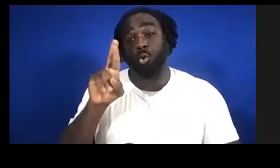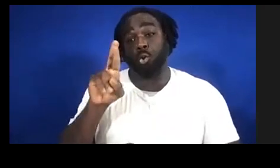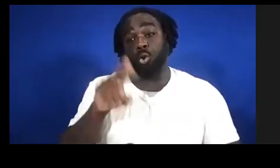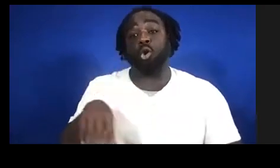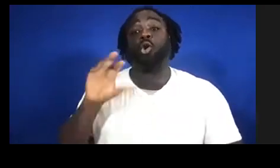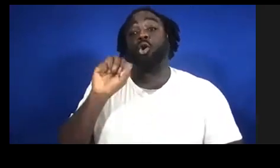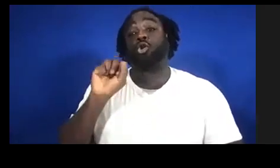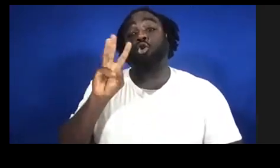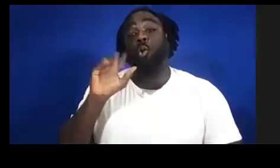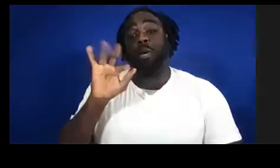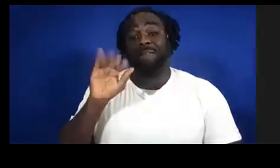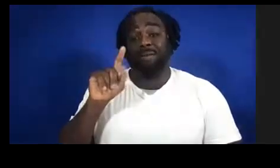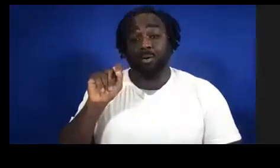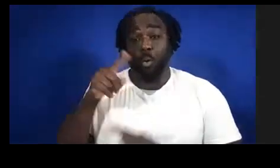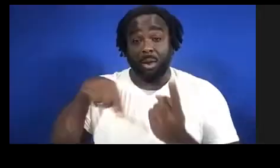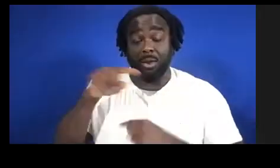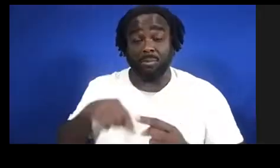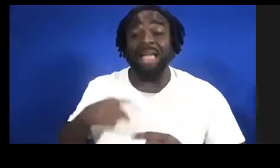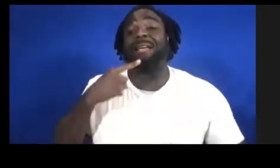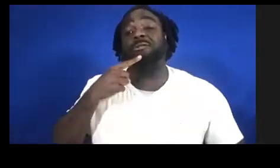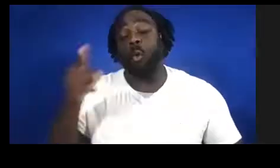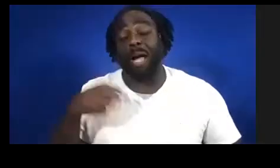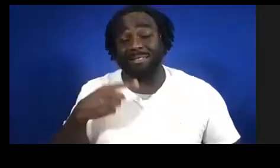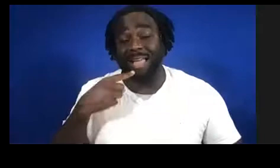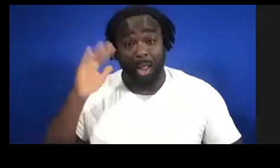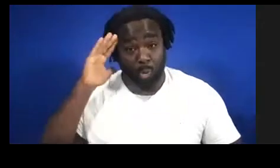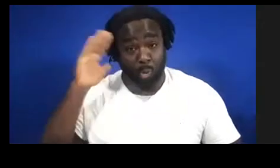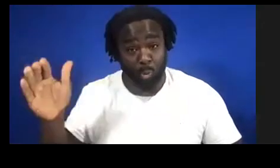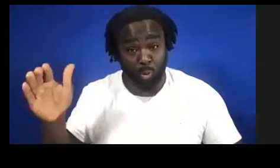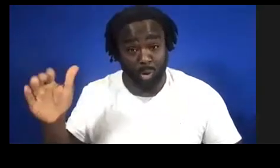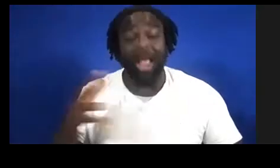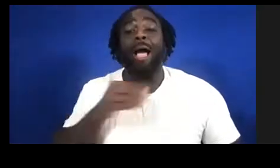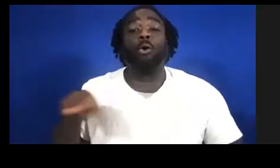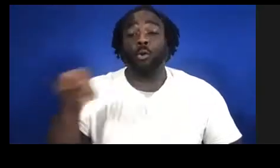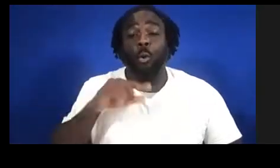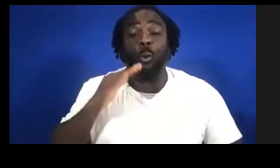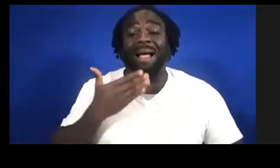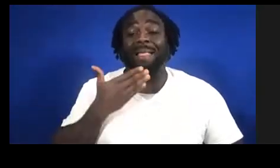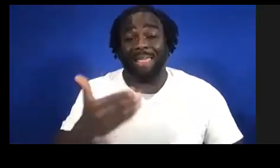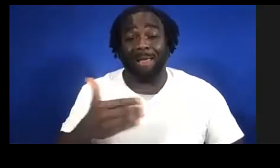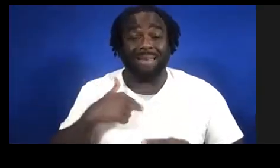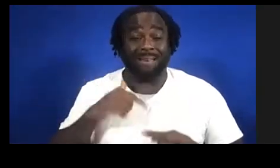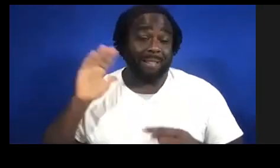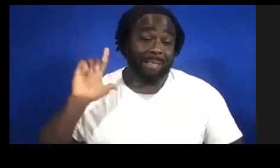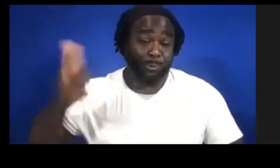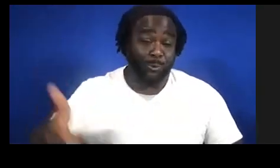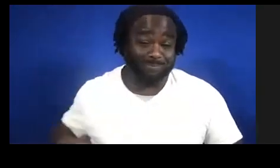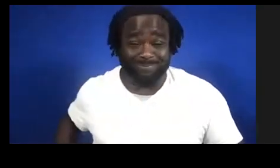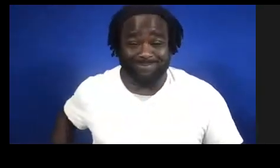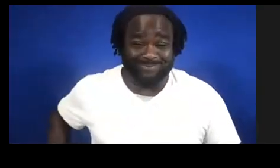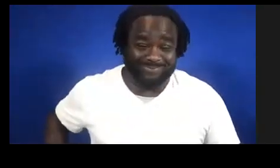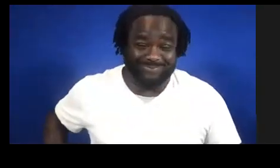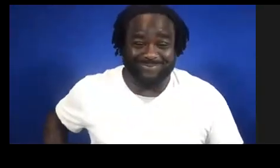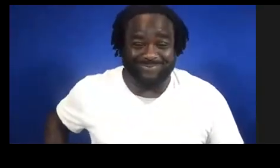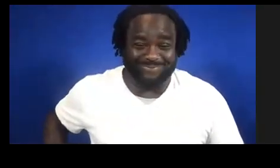if you see Taylor Swift, let me tell you, tell her I said hello,